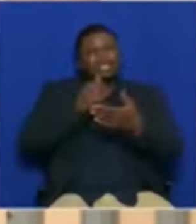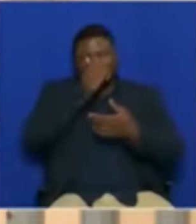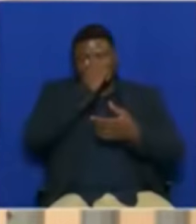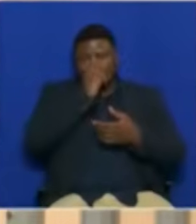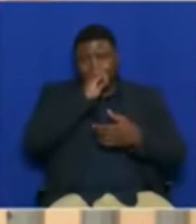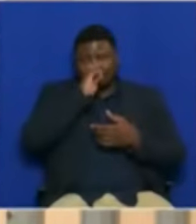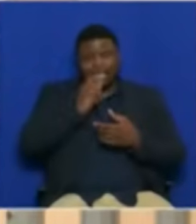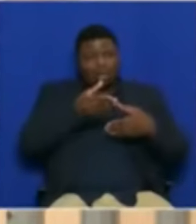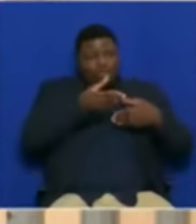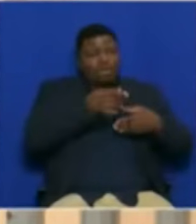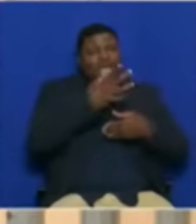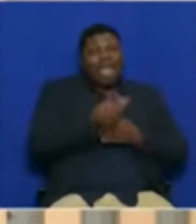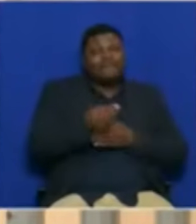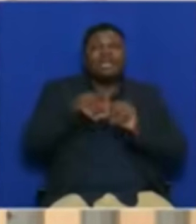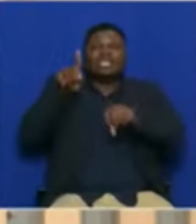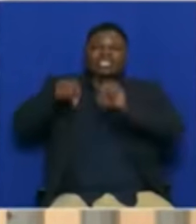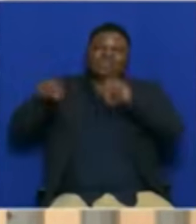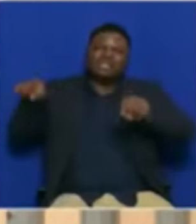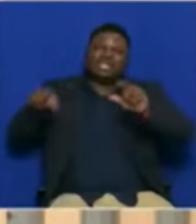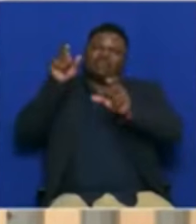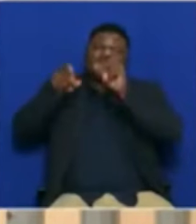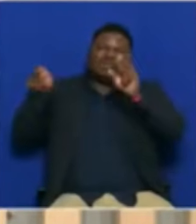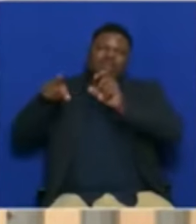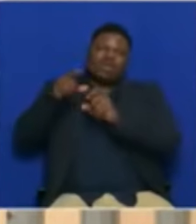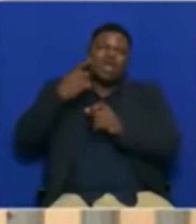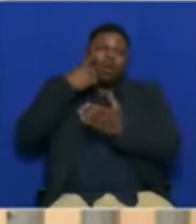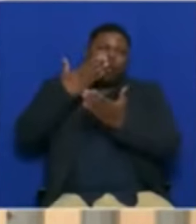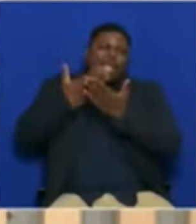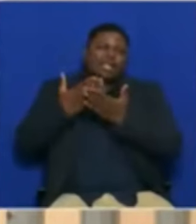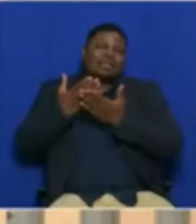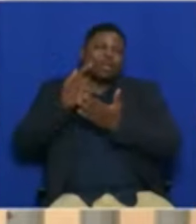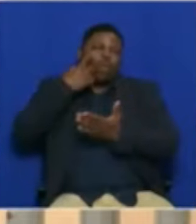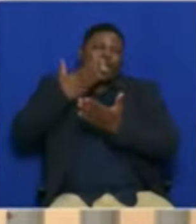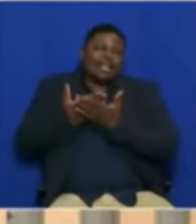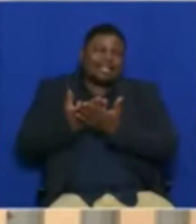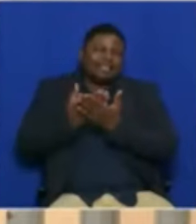people, witness statements for lack of a better term.